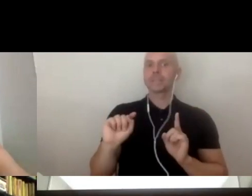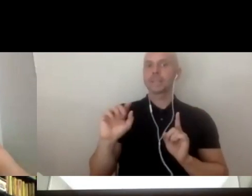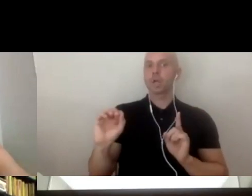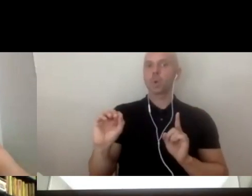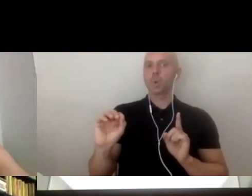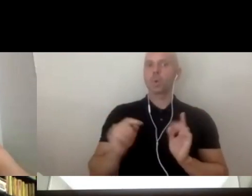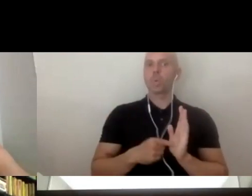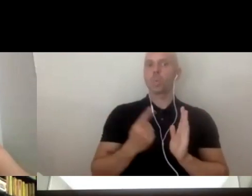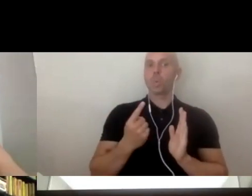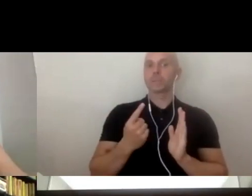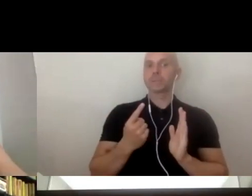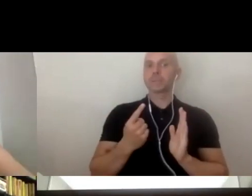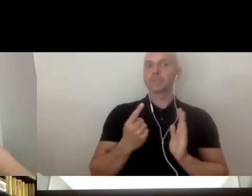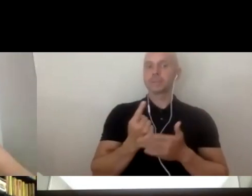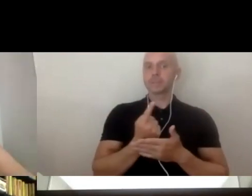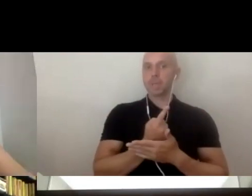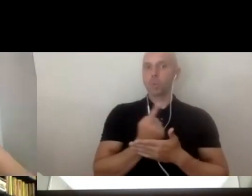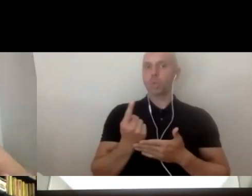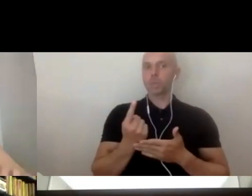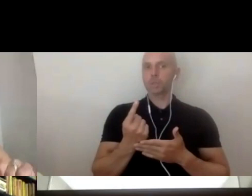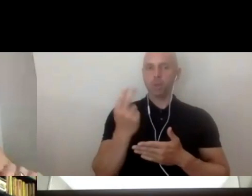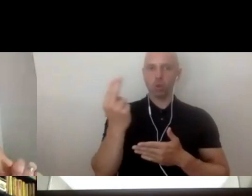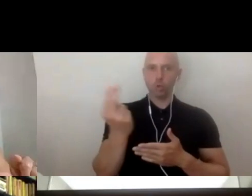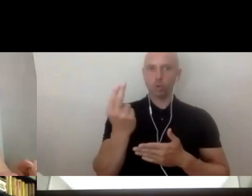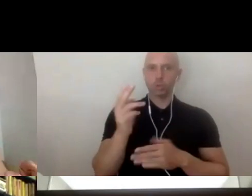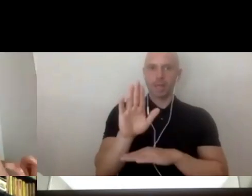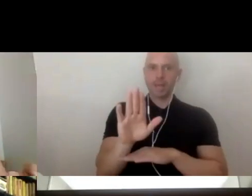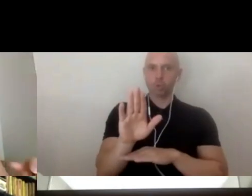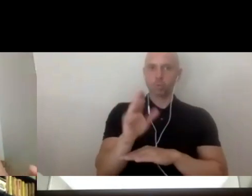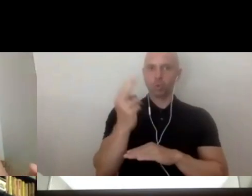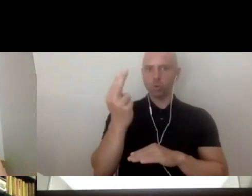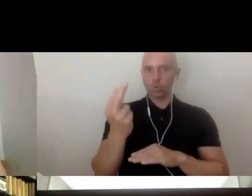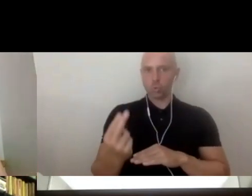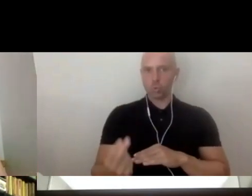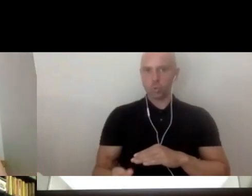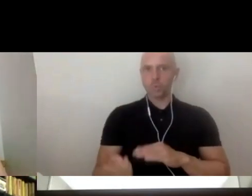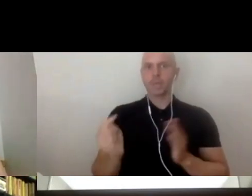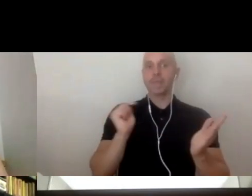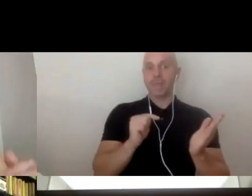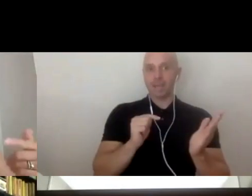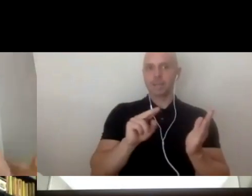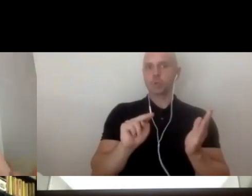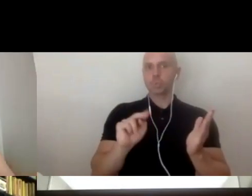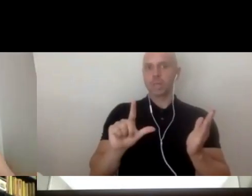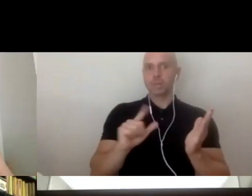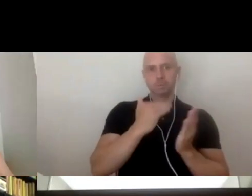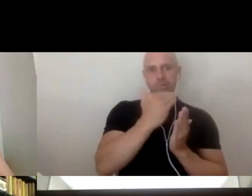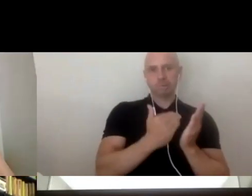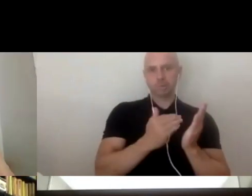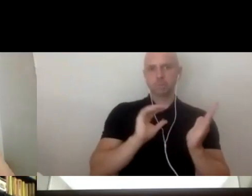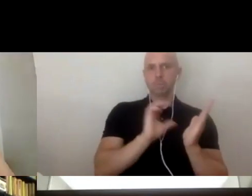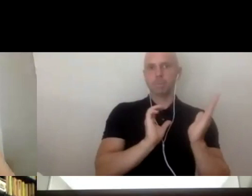Thursday afternoons. And so we're trying to highlight some of the activities going on in the culture sector. So that's something